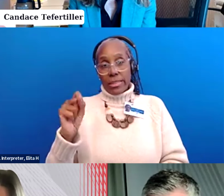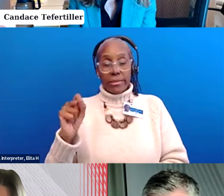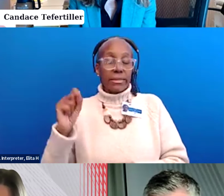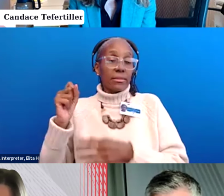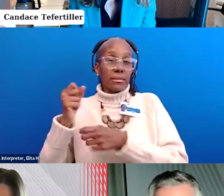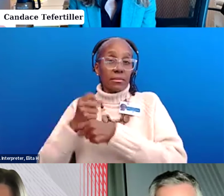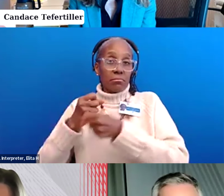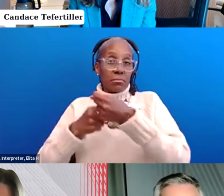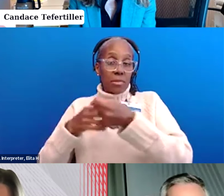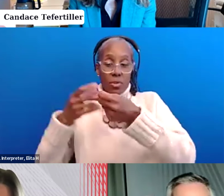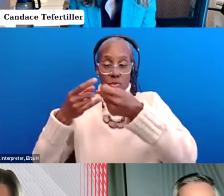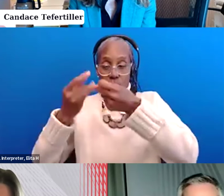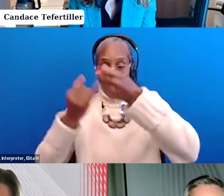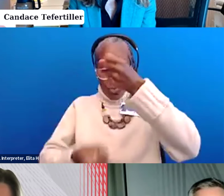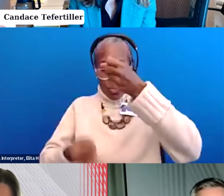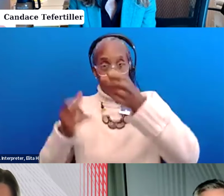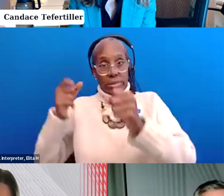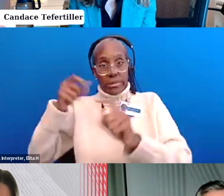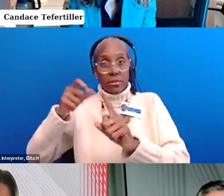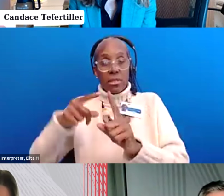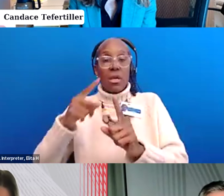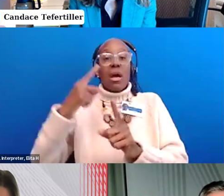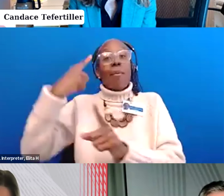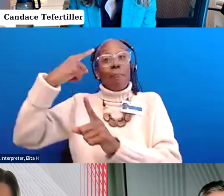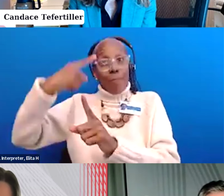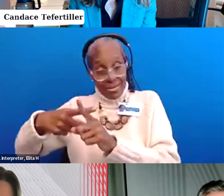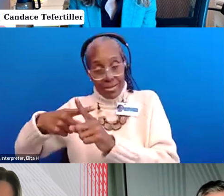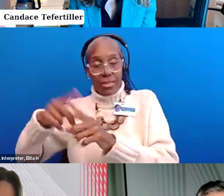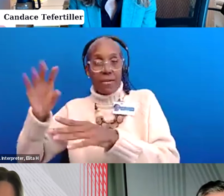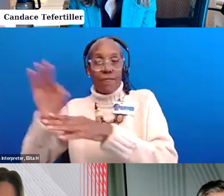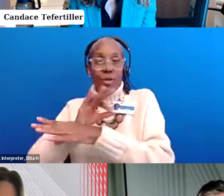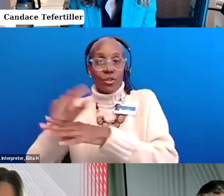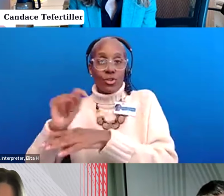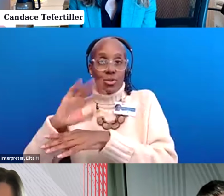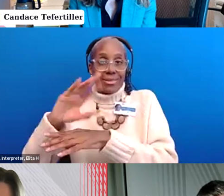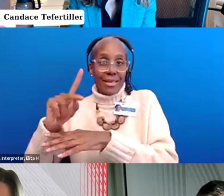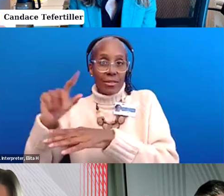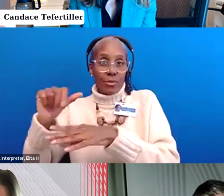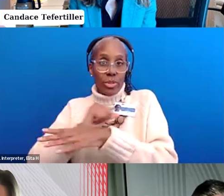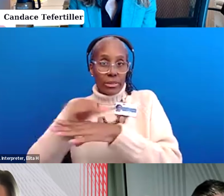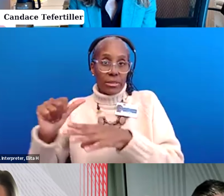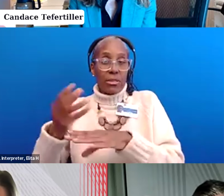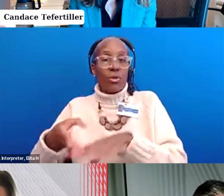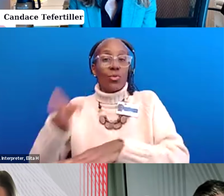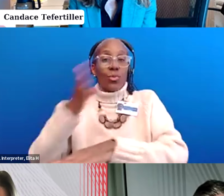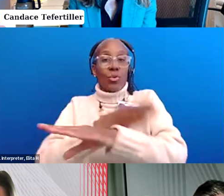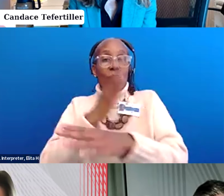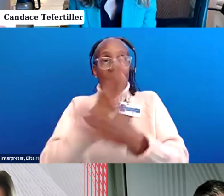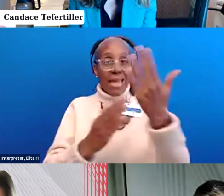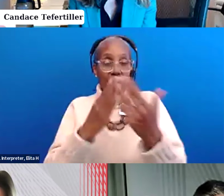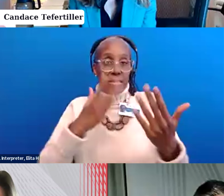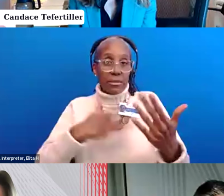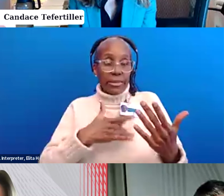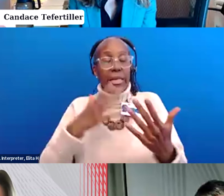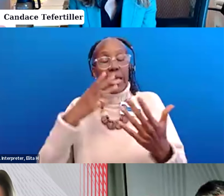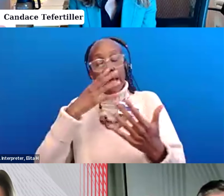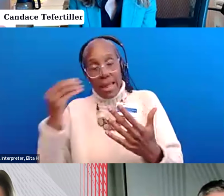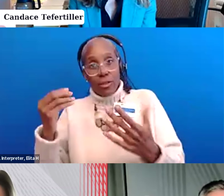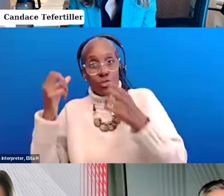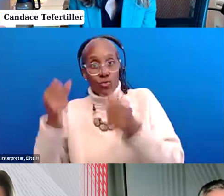in conjunction with functional task practice in the clinic to improve hand sensation and strength in individuals between 18